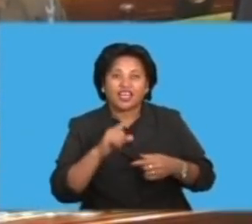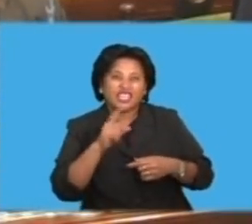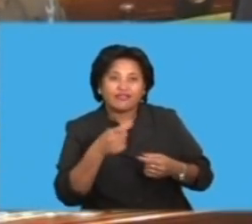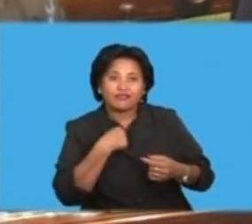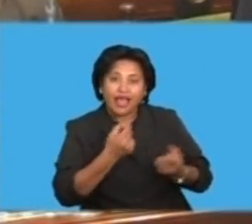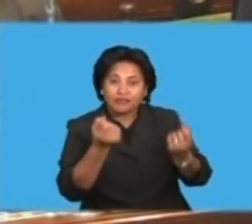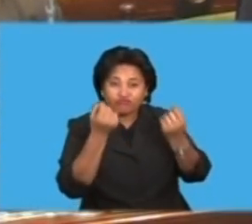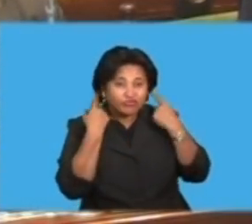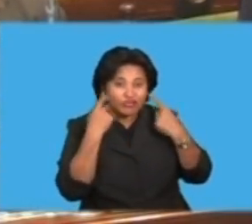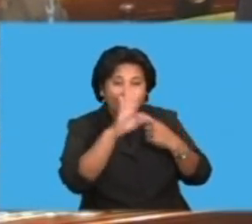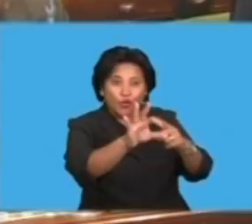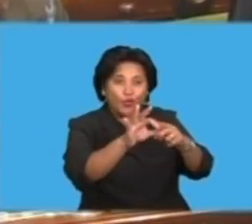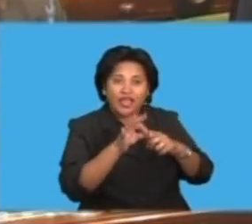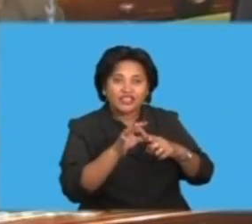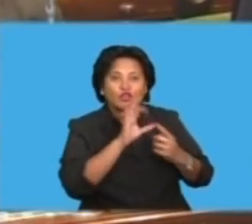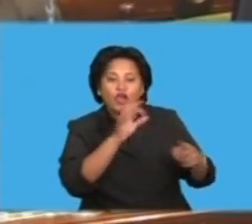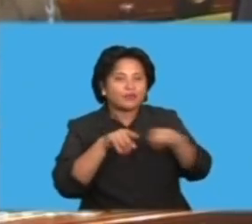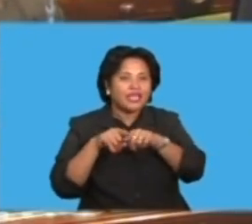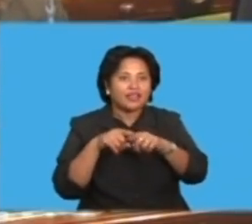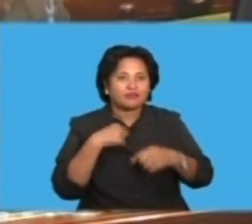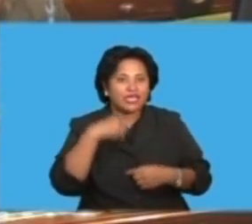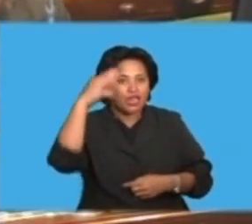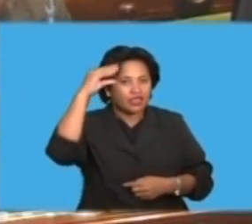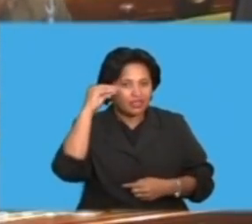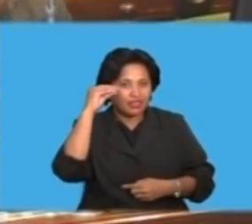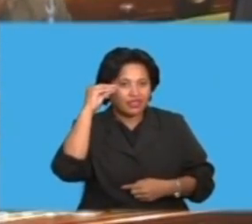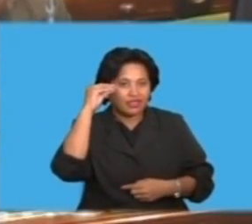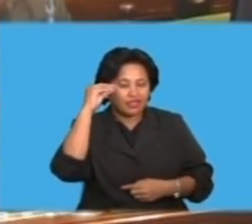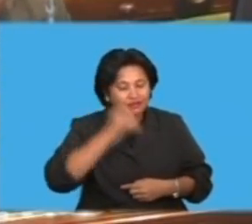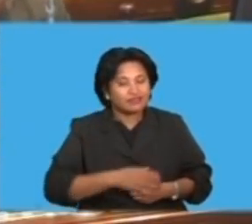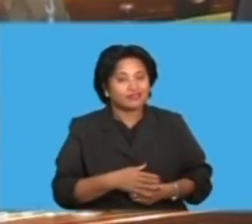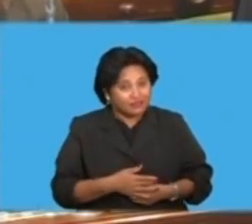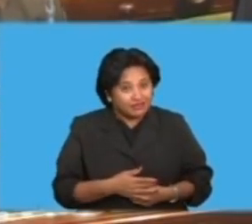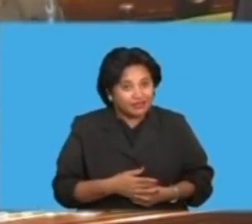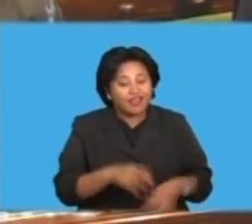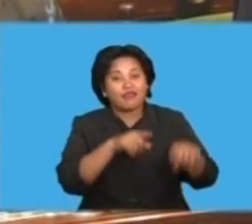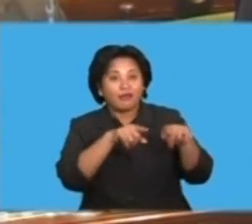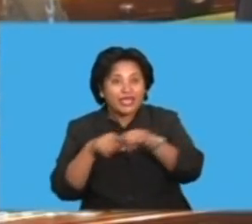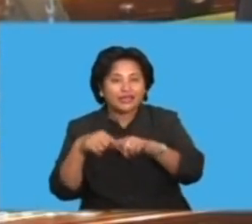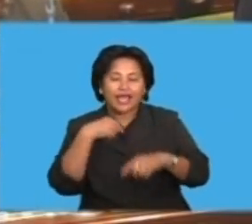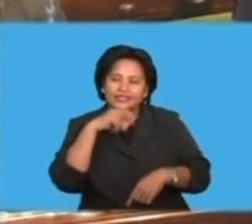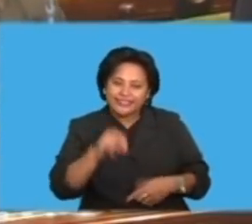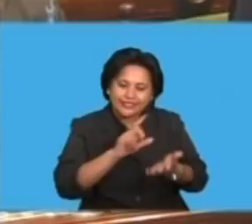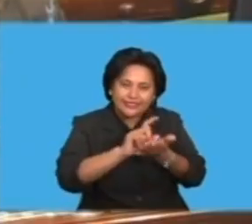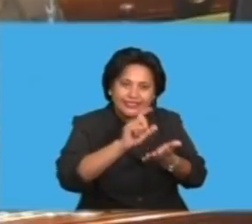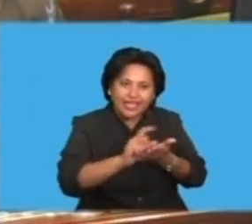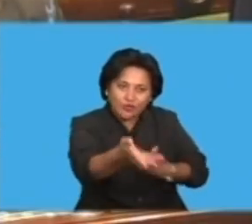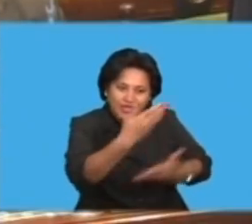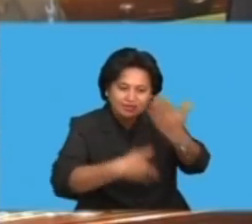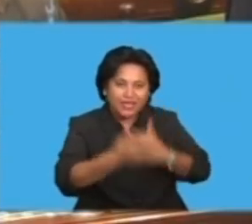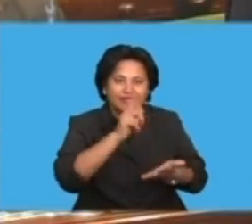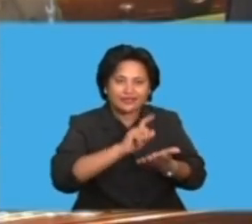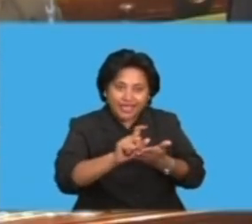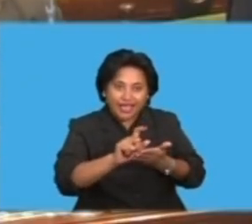understand anything, it's not an indication of my intellect or lack of or smartness. It's trying to clarify the question. So he needs to